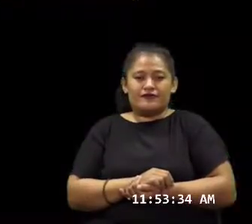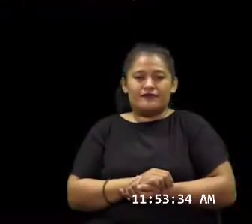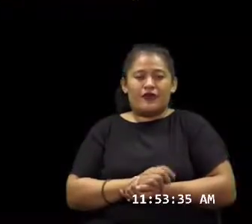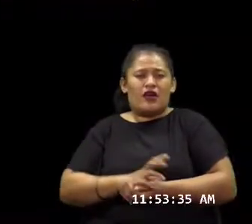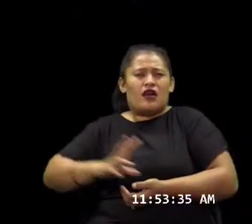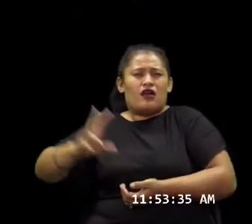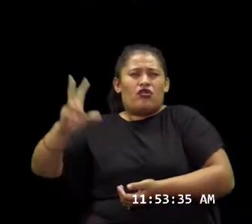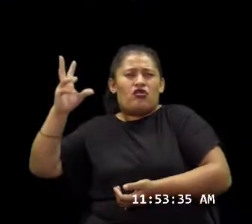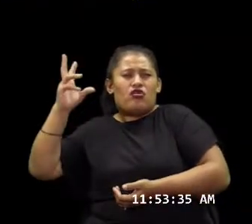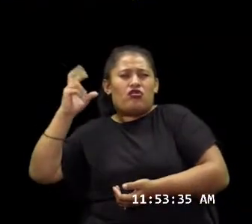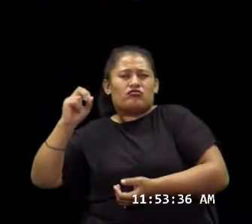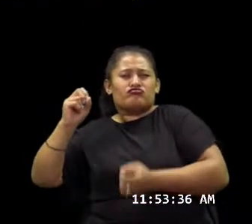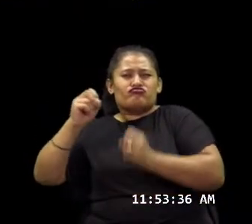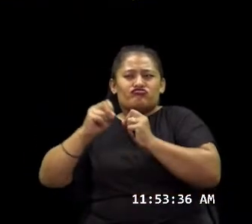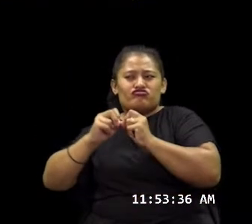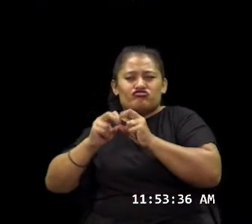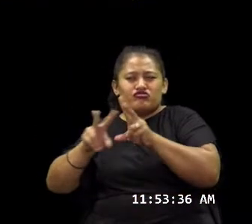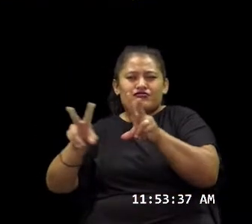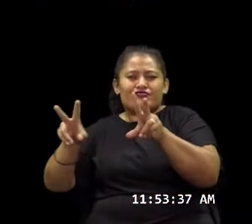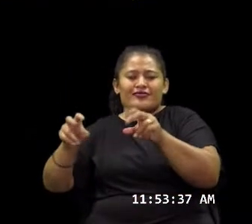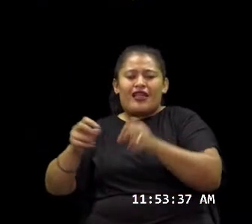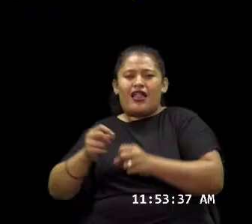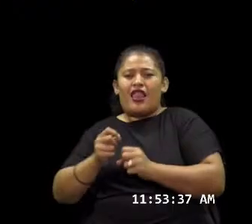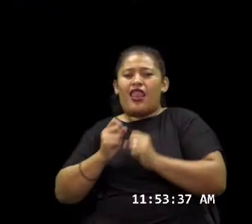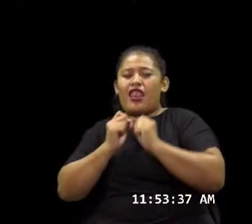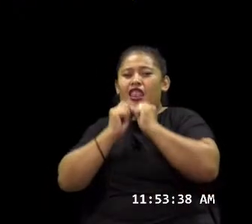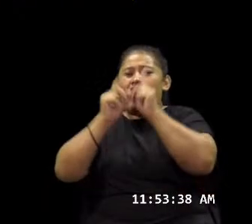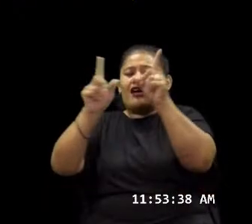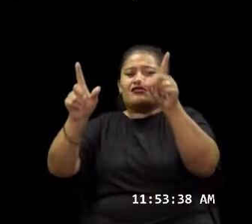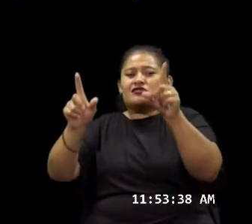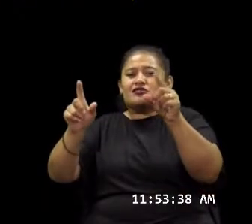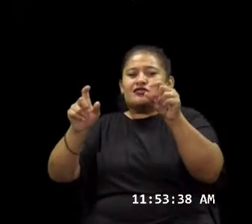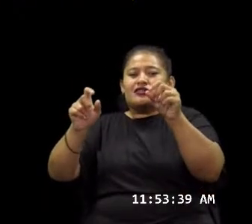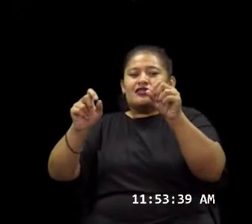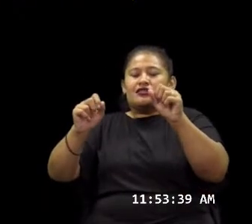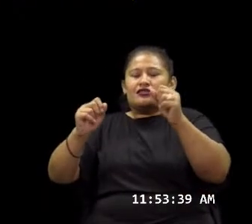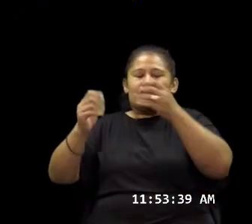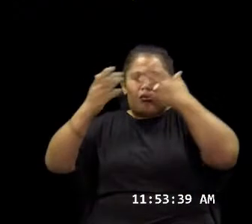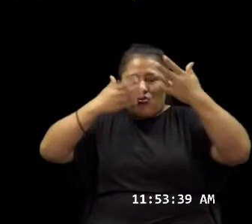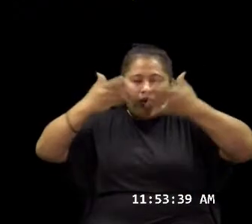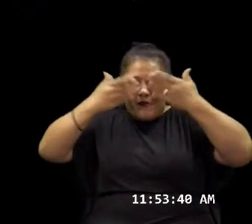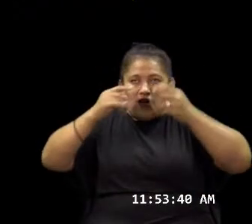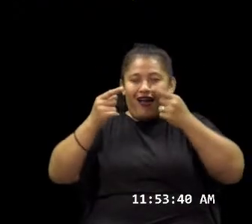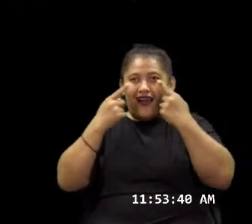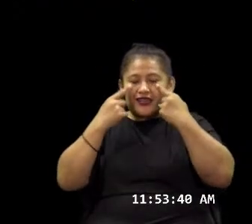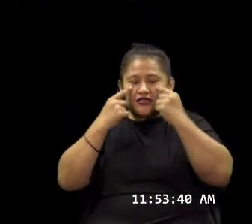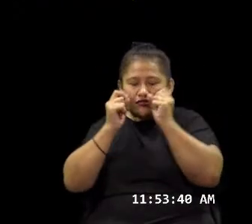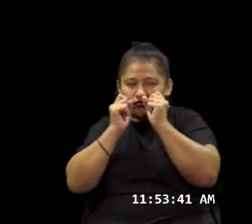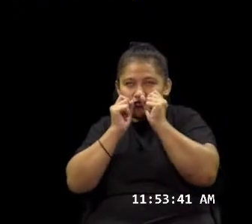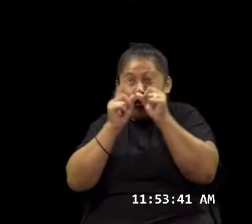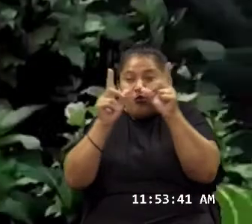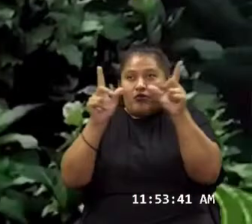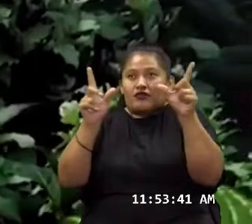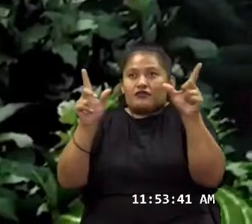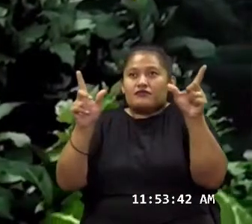I heard it crow loudly as I drowsily rubbed my eyes open.